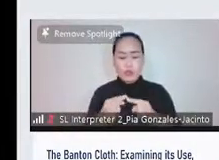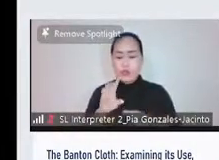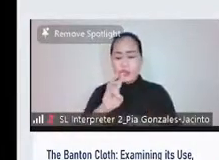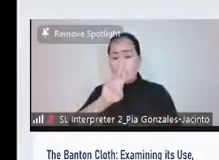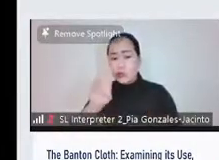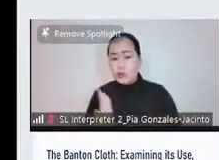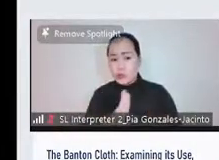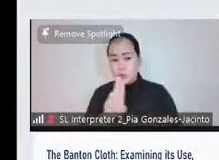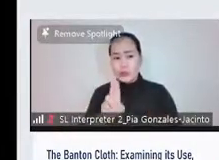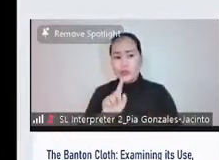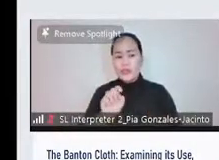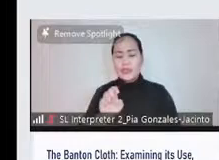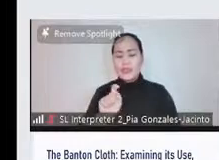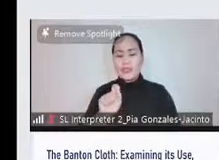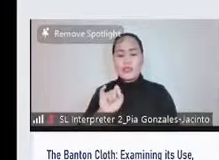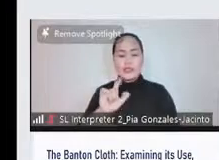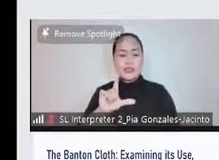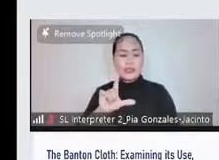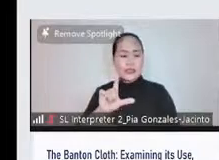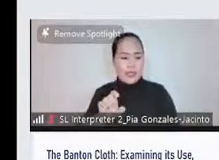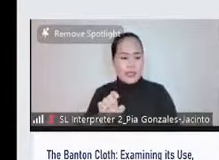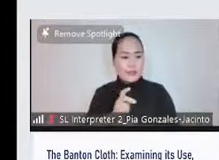country.